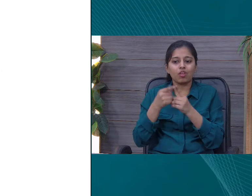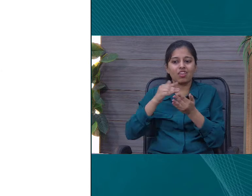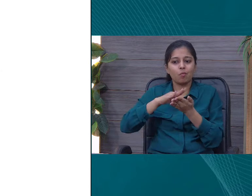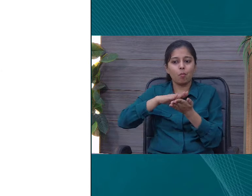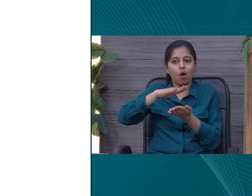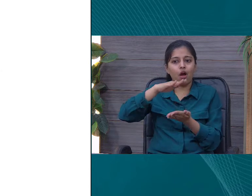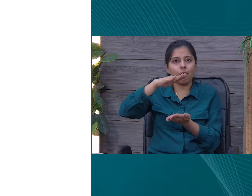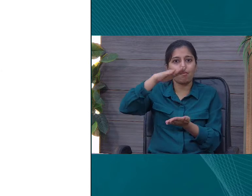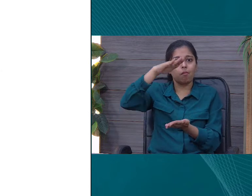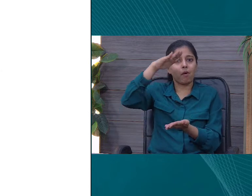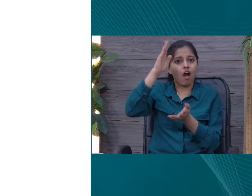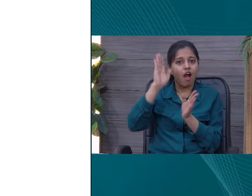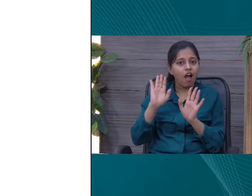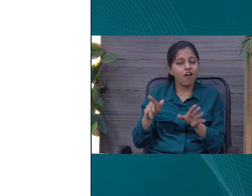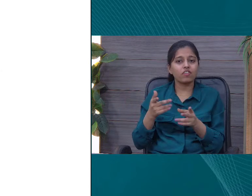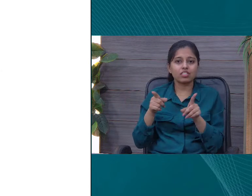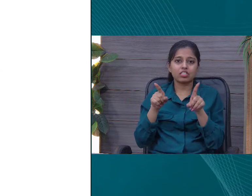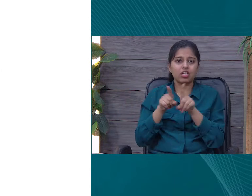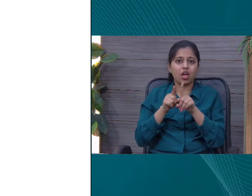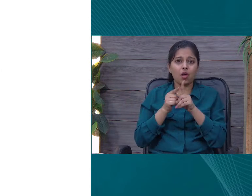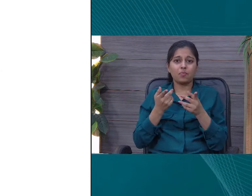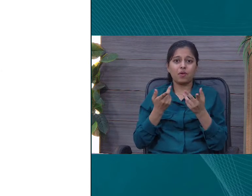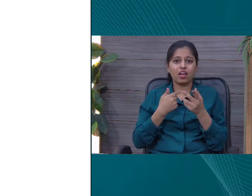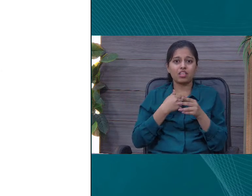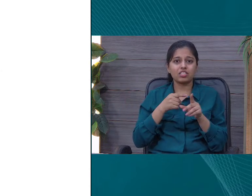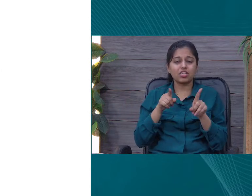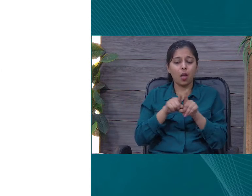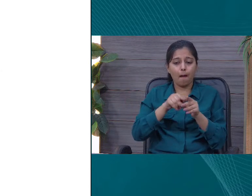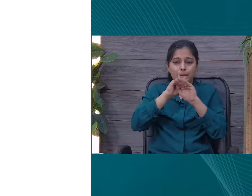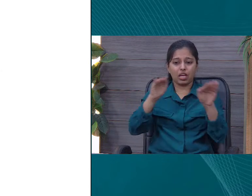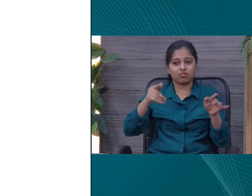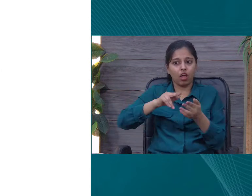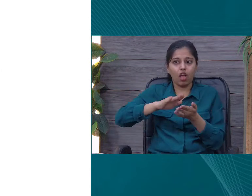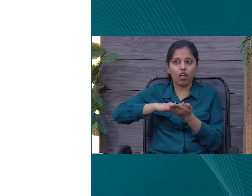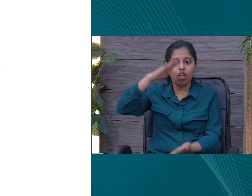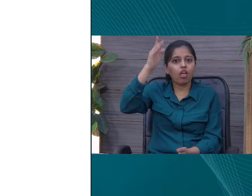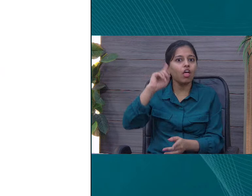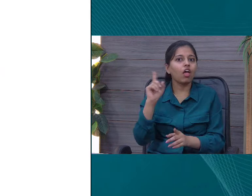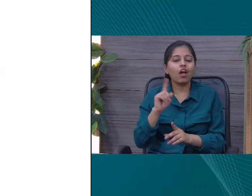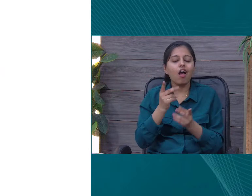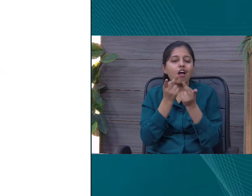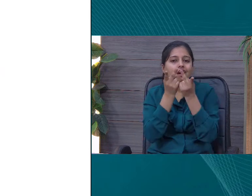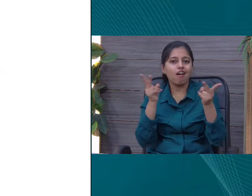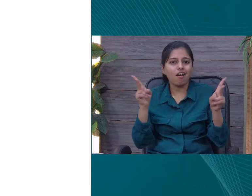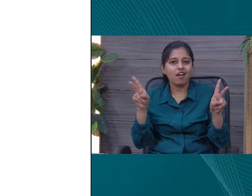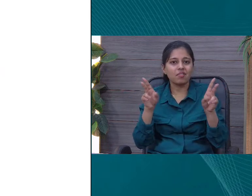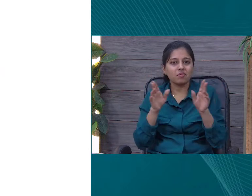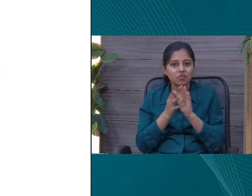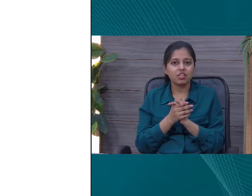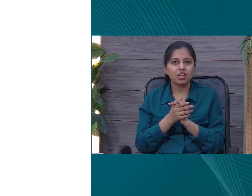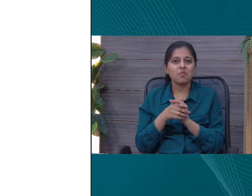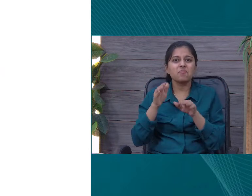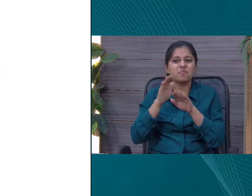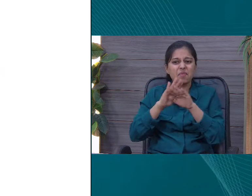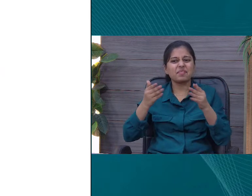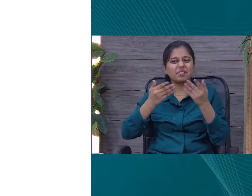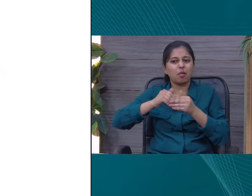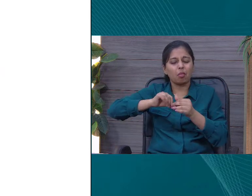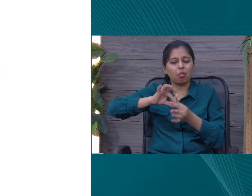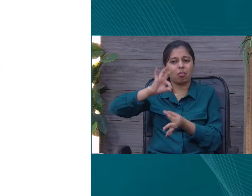grow, not at all like proper children, which is always very